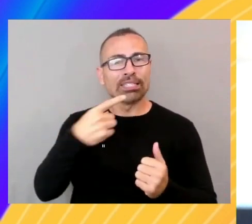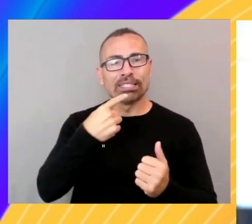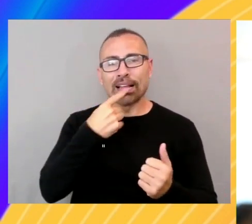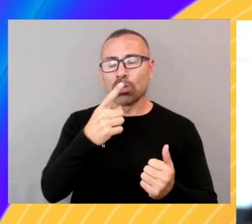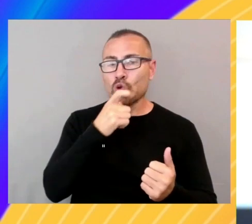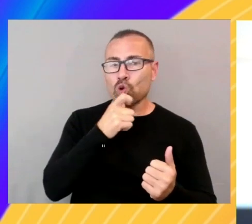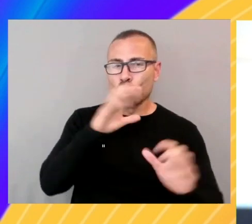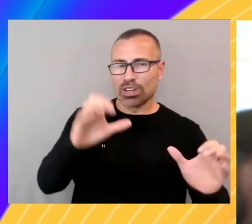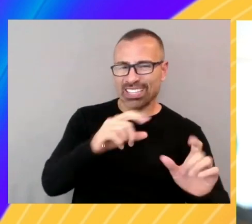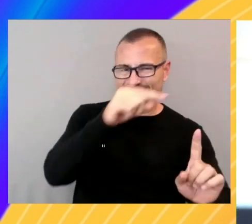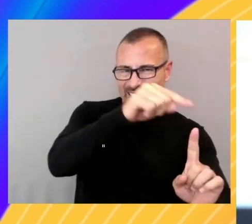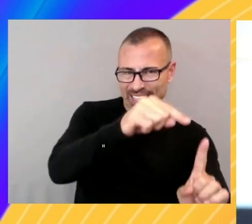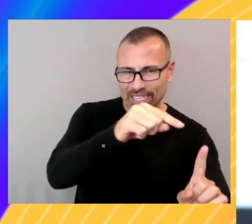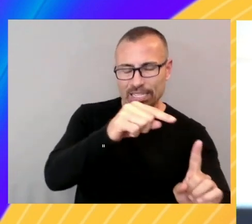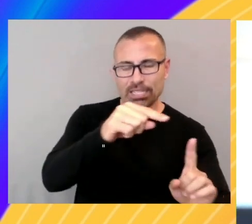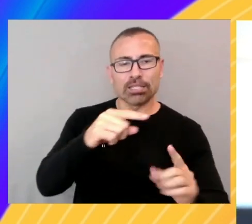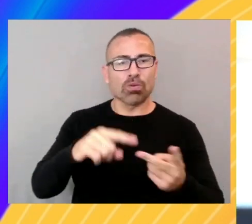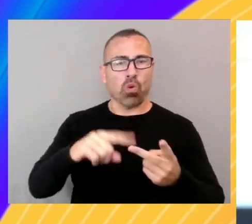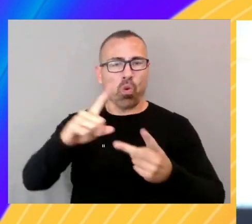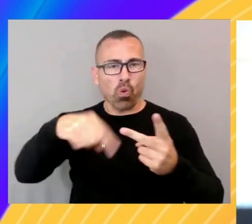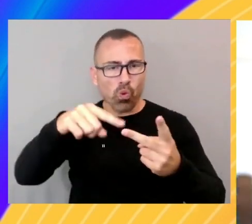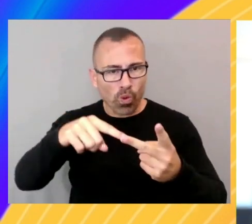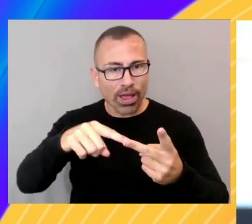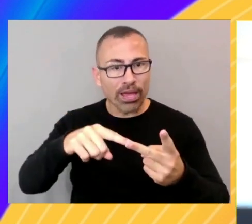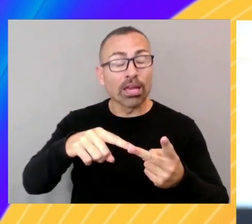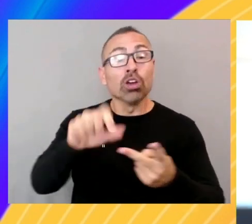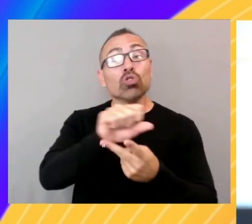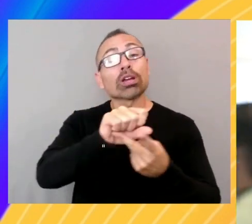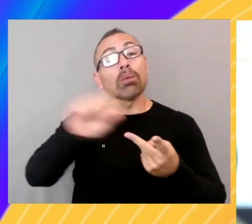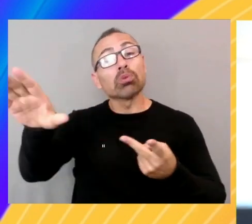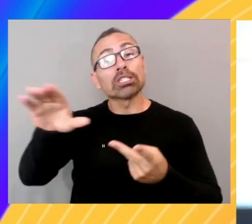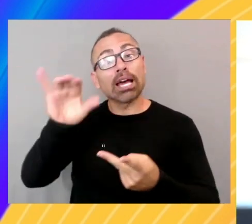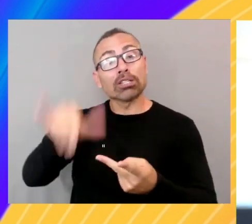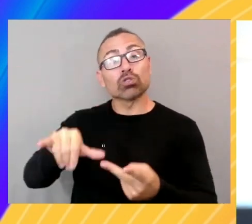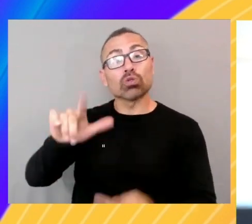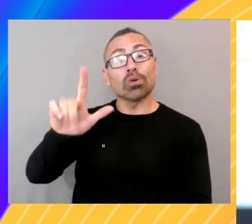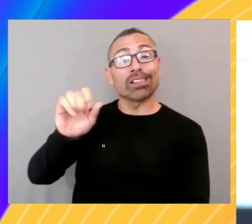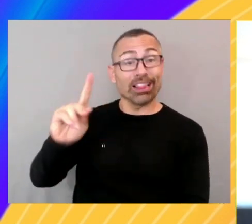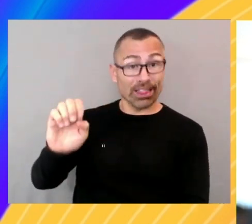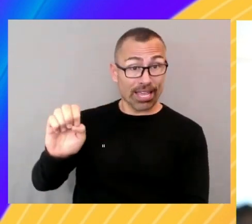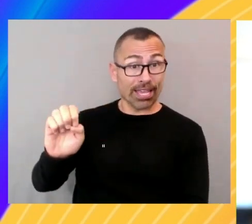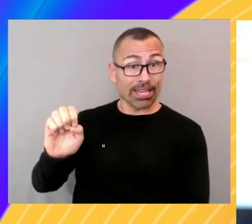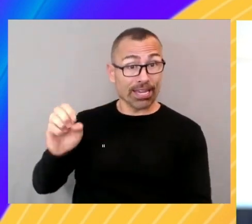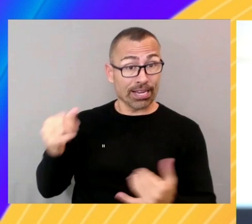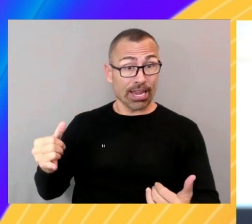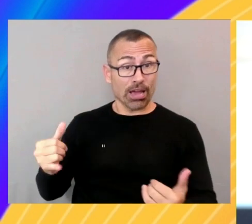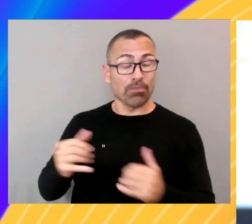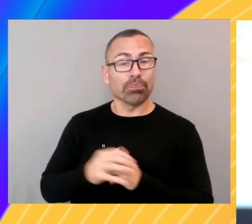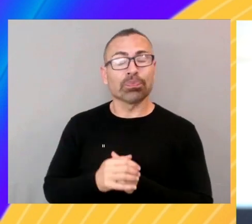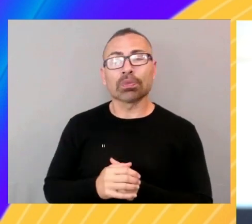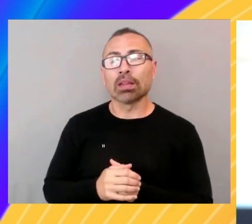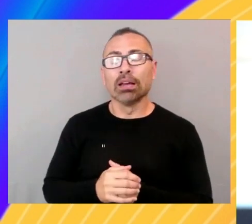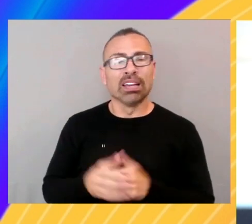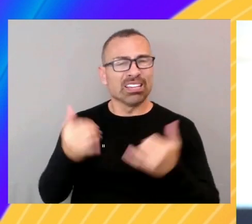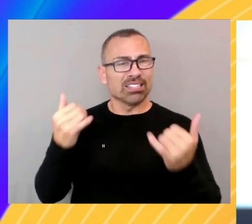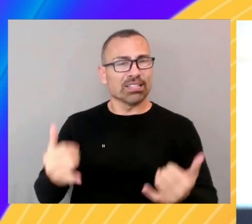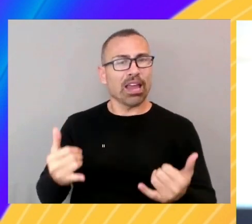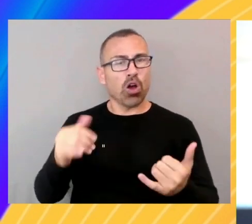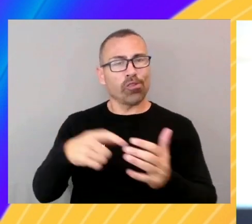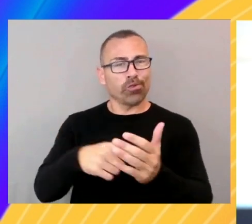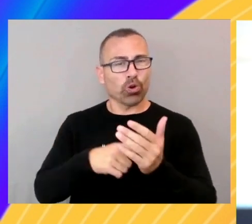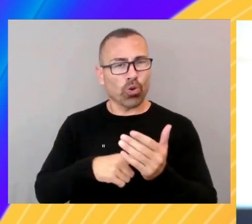took place can be pushed into CloudTrail Lake now. All you have to do is it needs to follow the schema that CloudTrail Lake